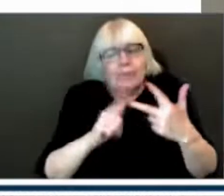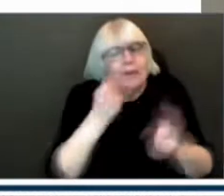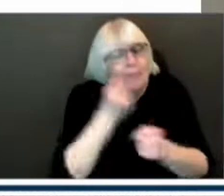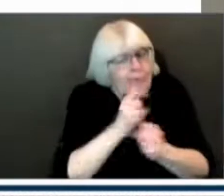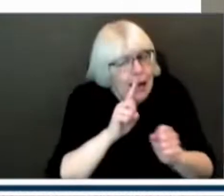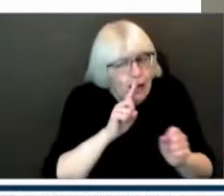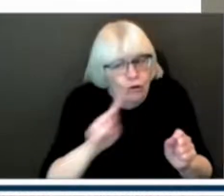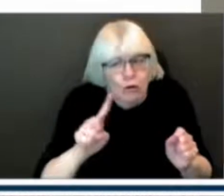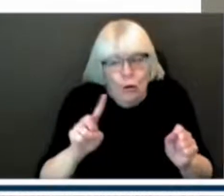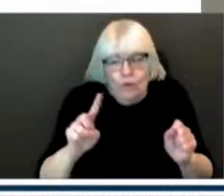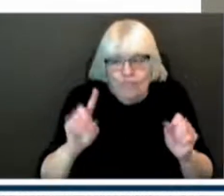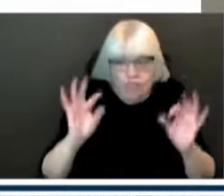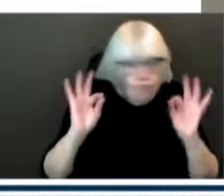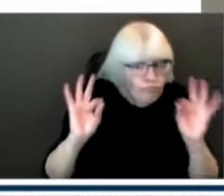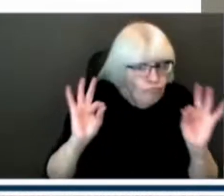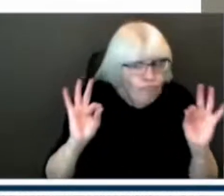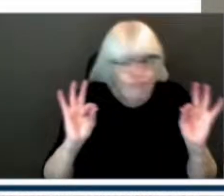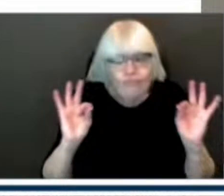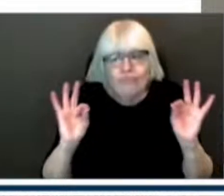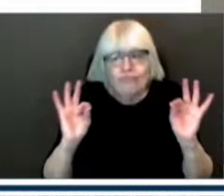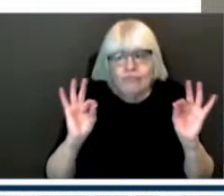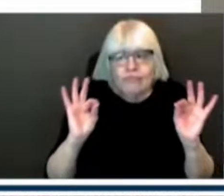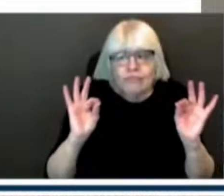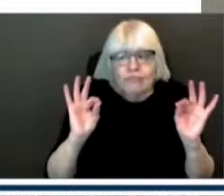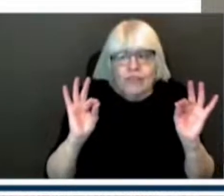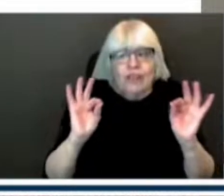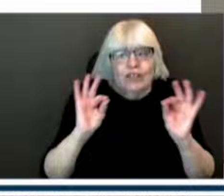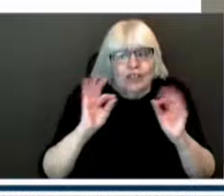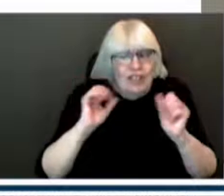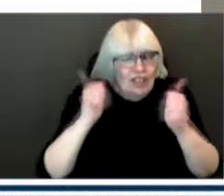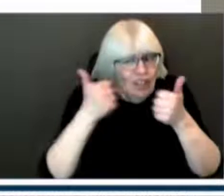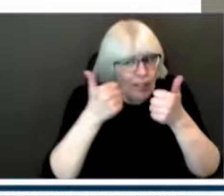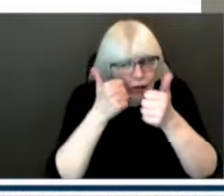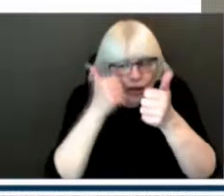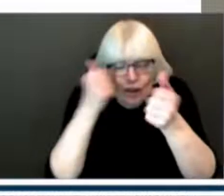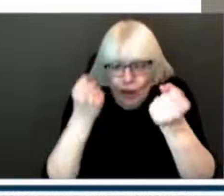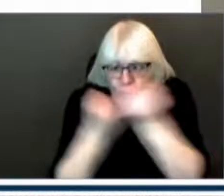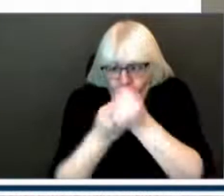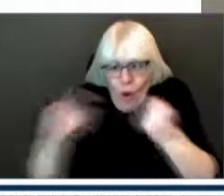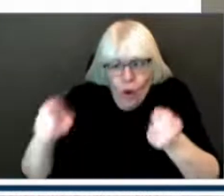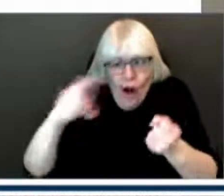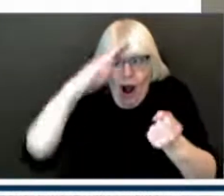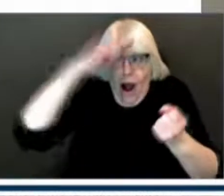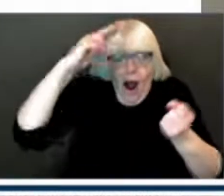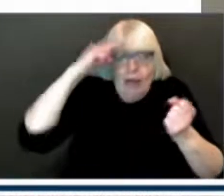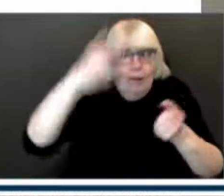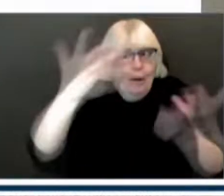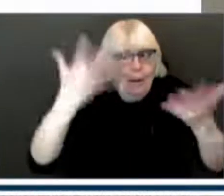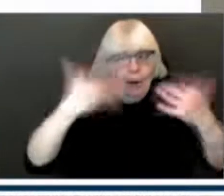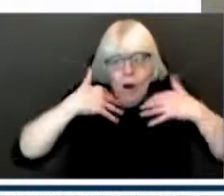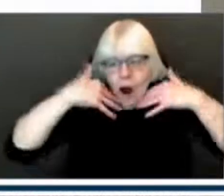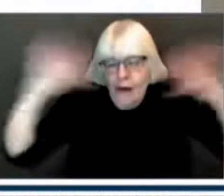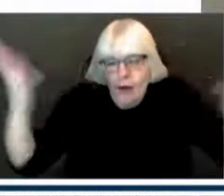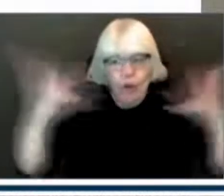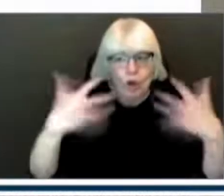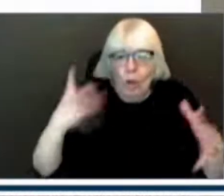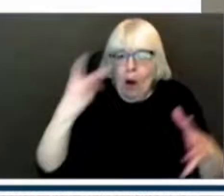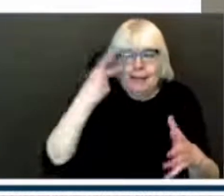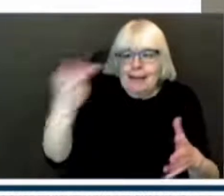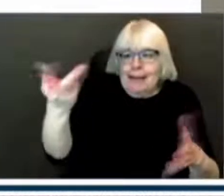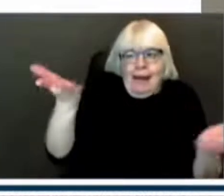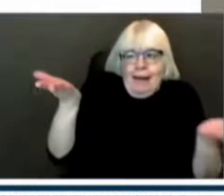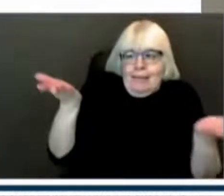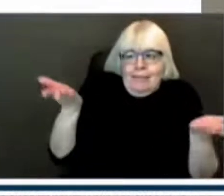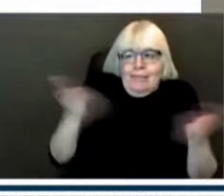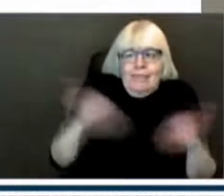continuing to support our colleagues in the acute care sector who are dealing with tremendous pressures at this time. We ask for people's patience. We